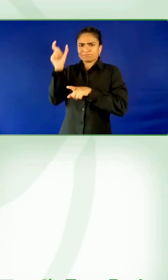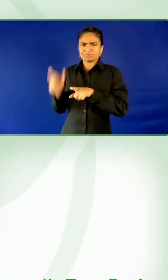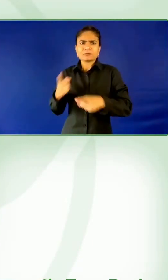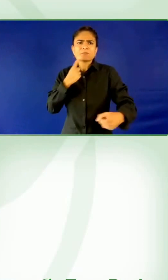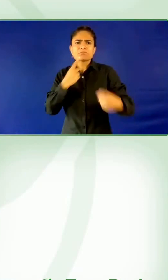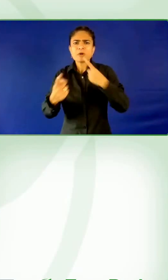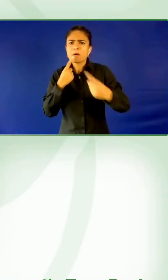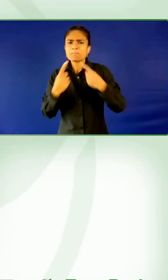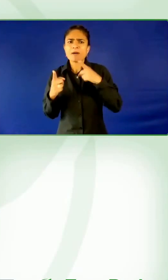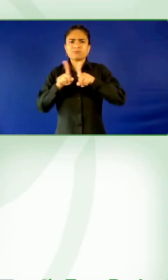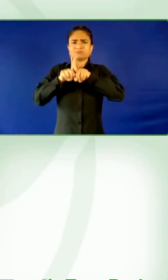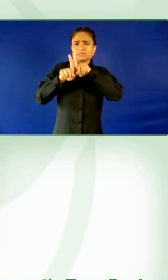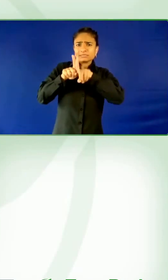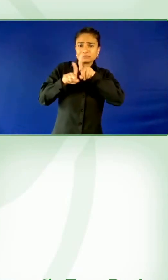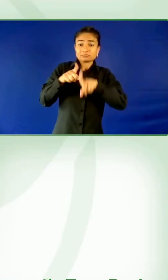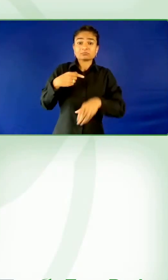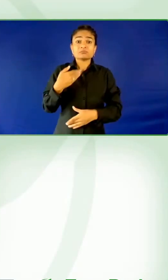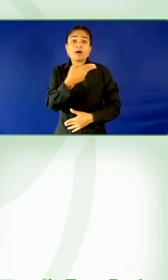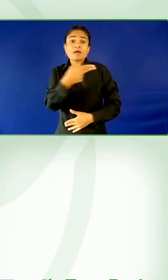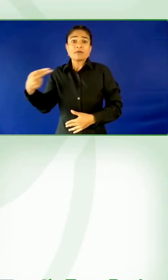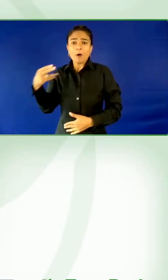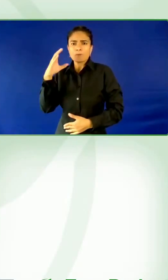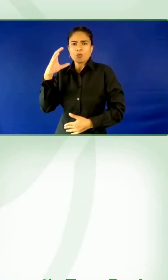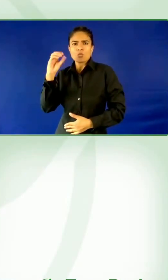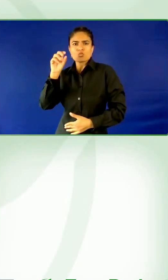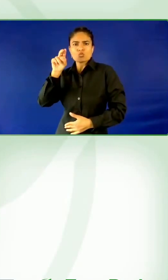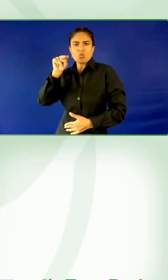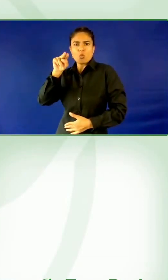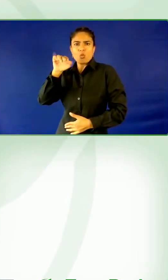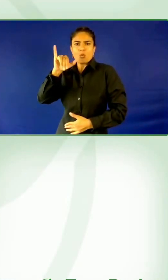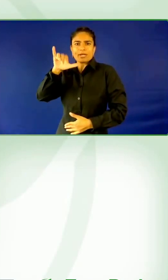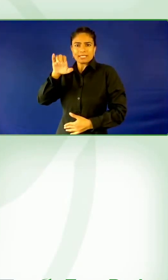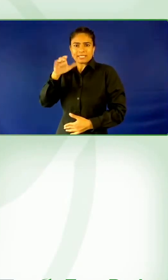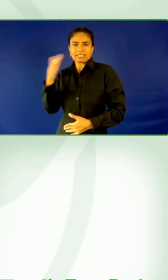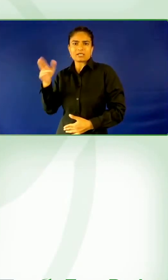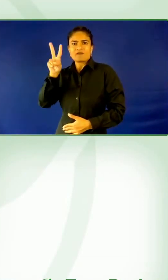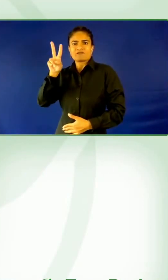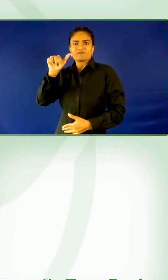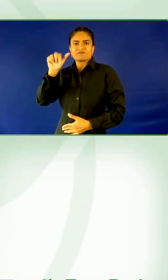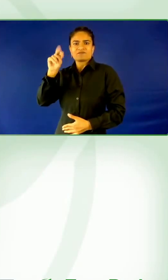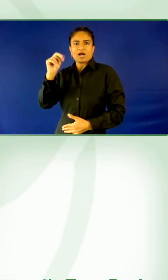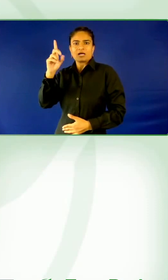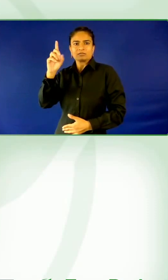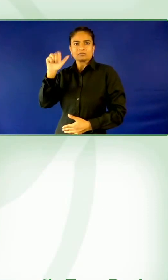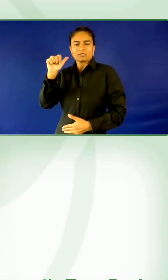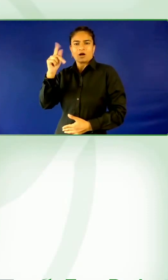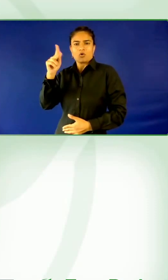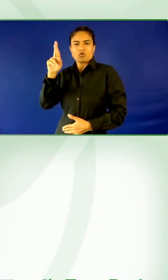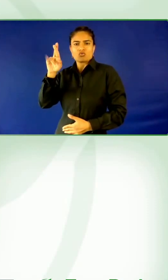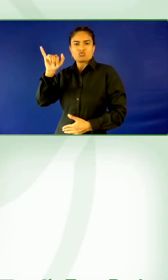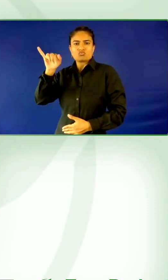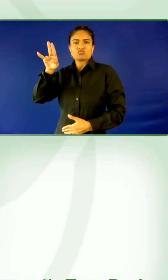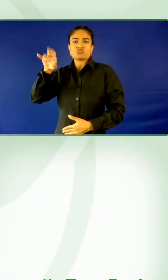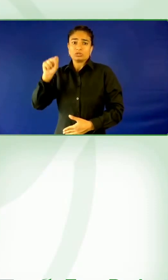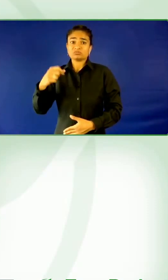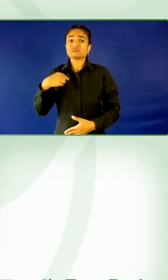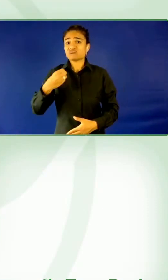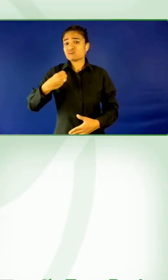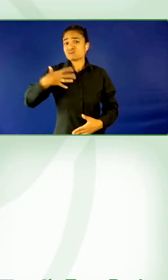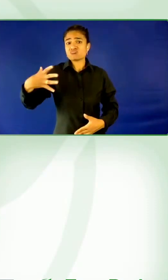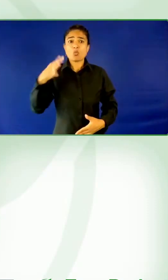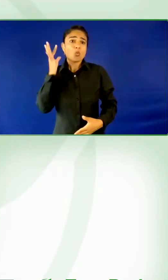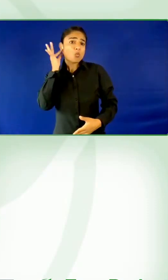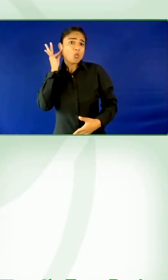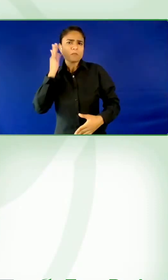green, as we call it, jacket. I serve as an international disability consultant in the